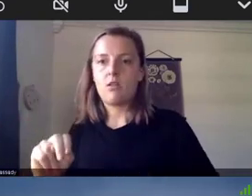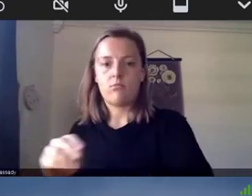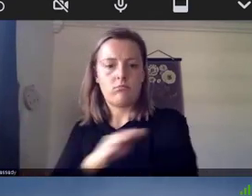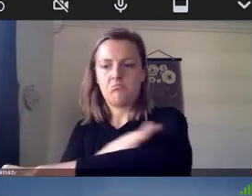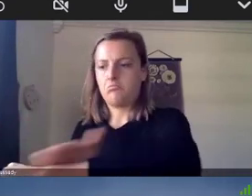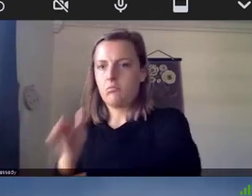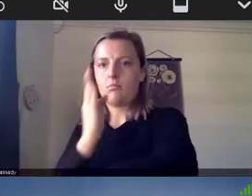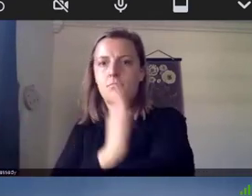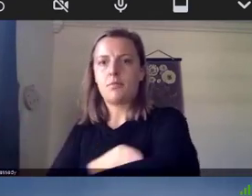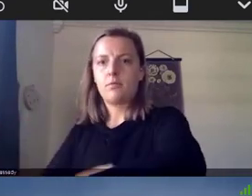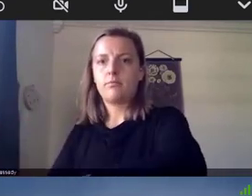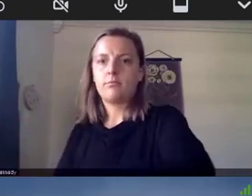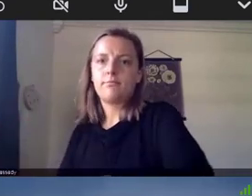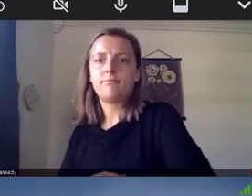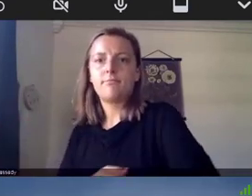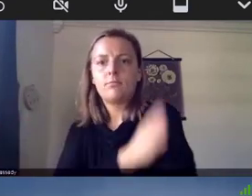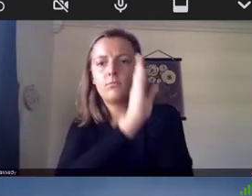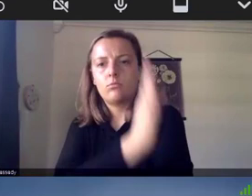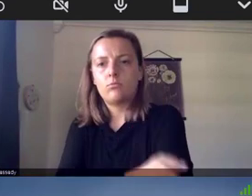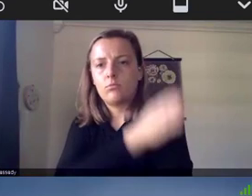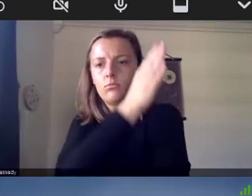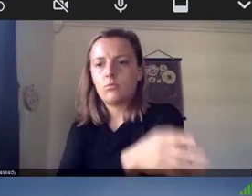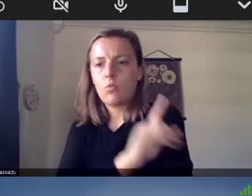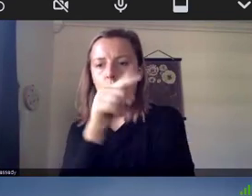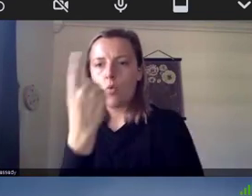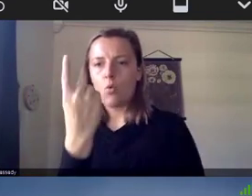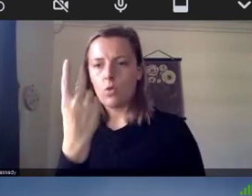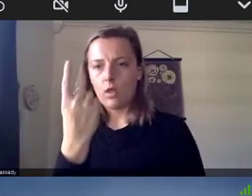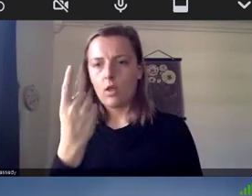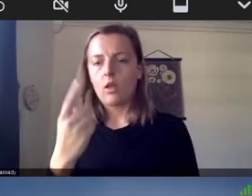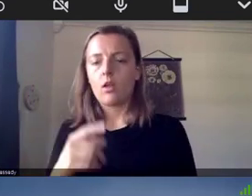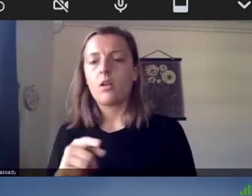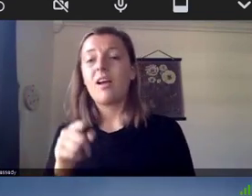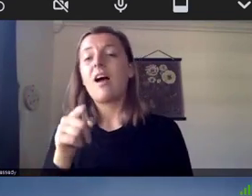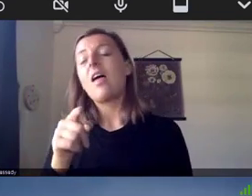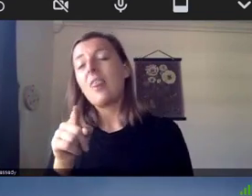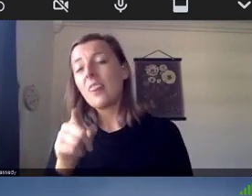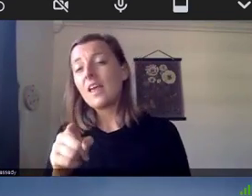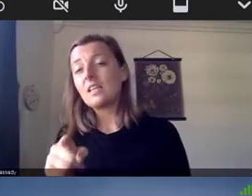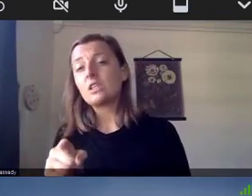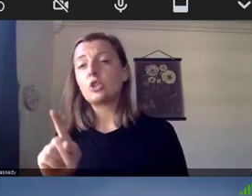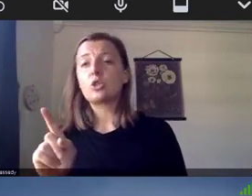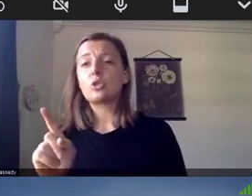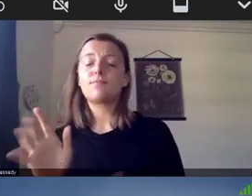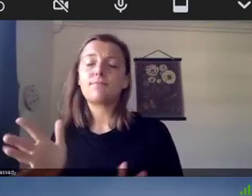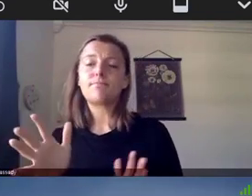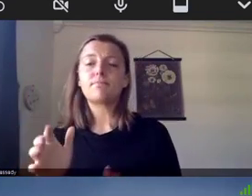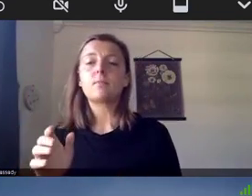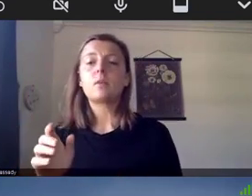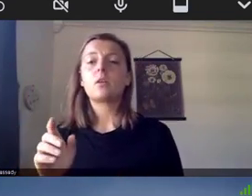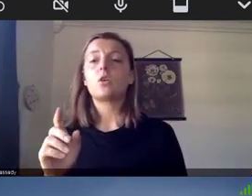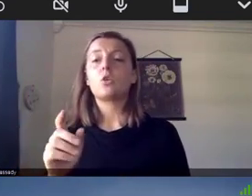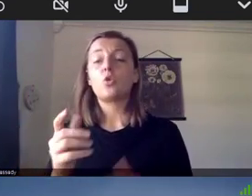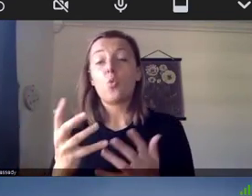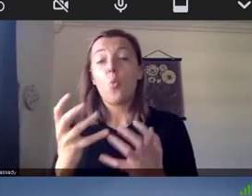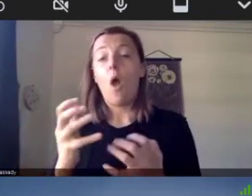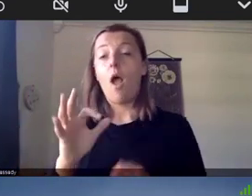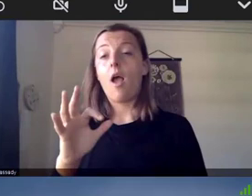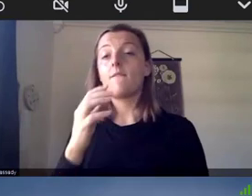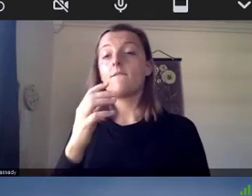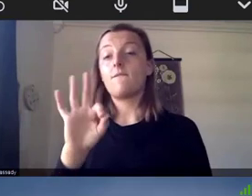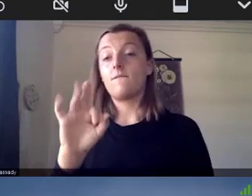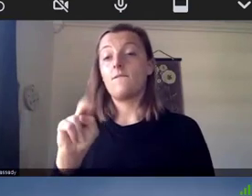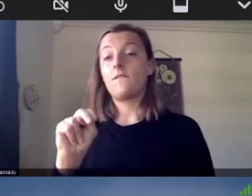trying to retain heat, I guess, right? But here you want your fin effectiveness to be large, right?